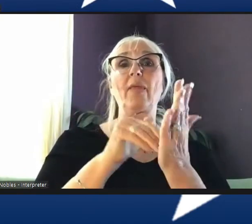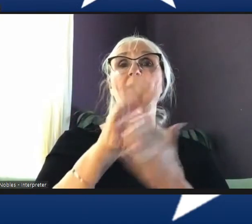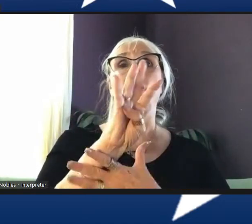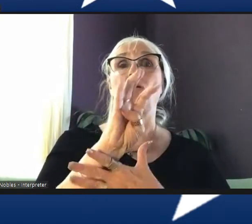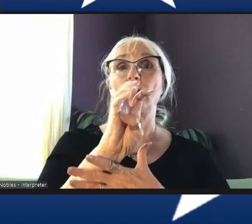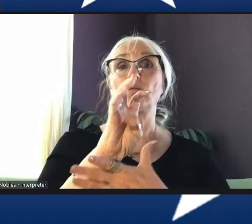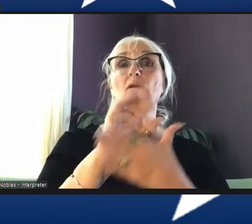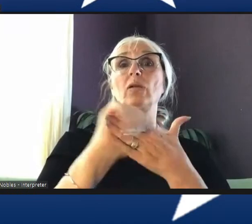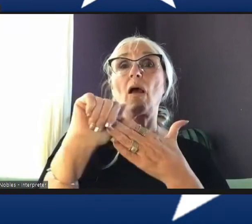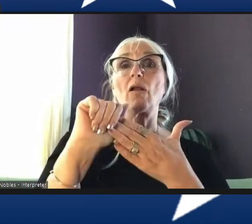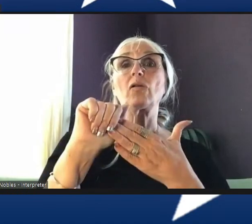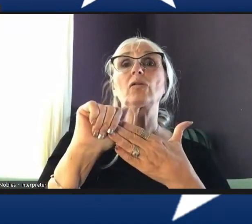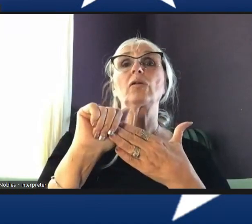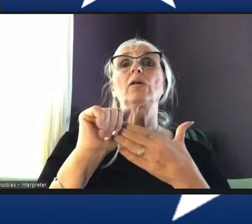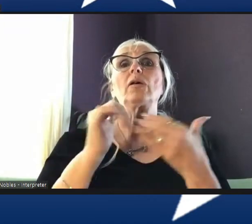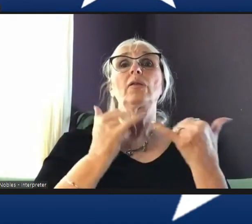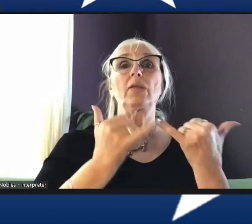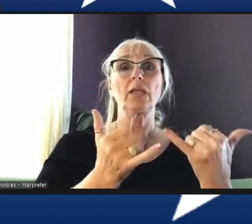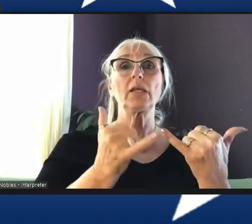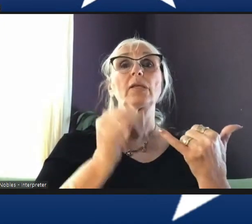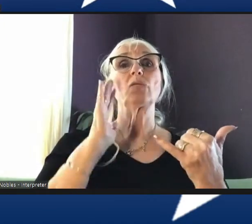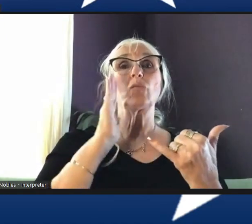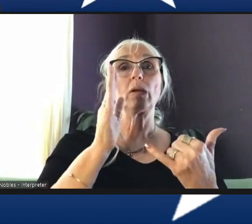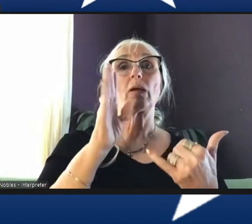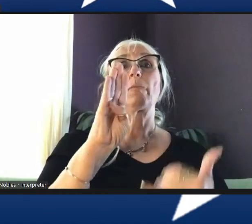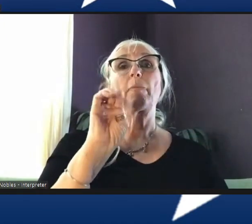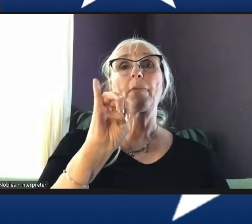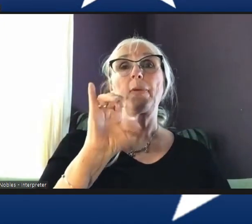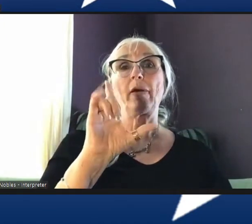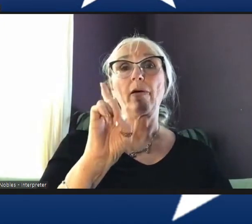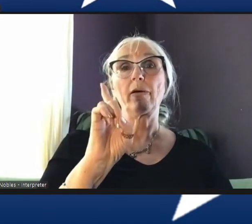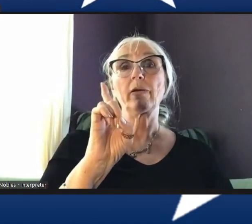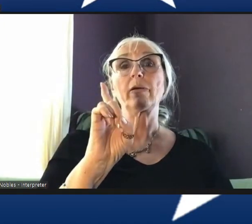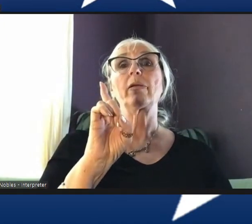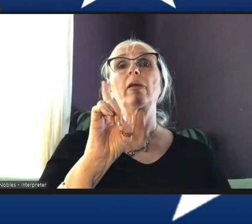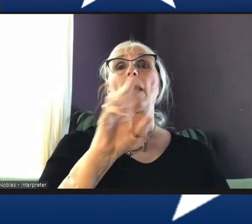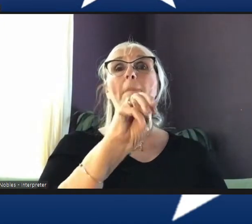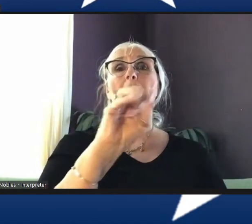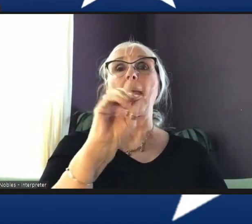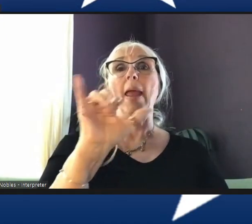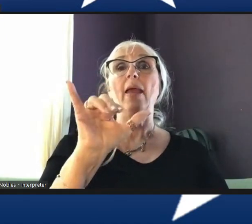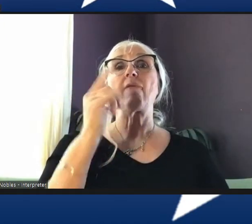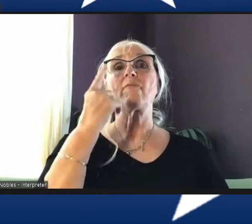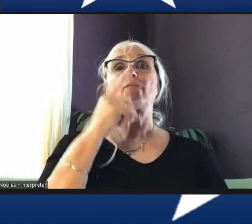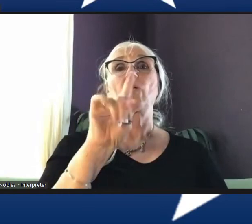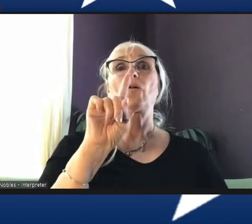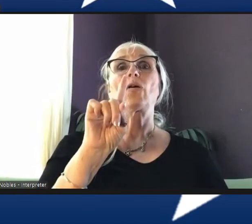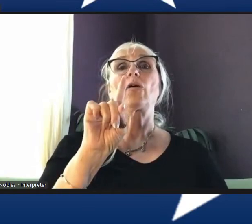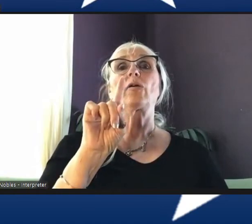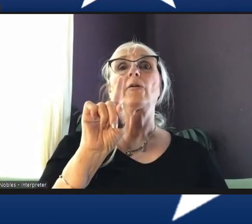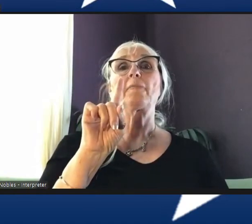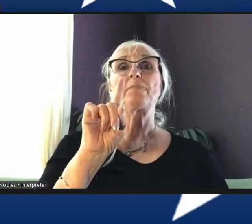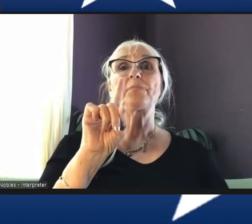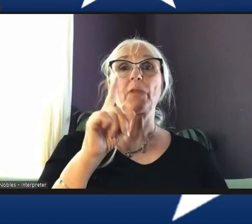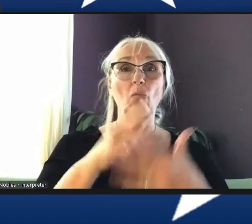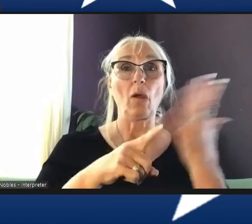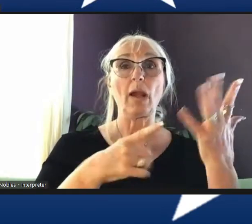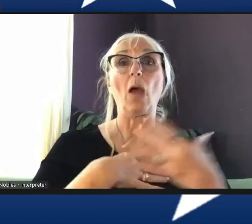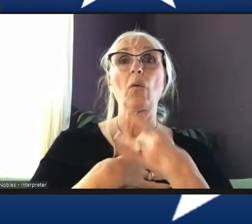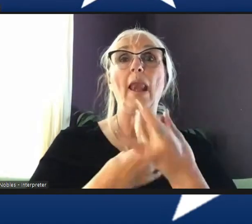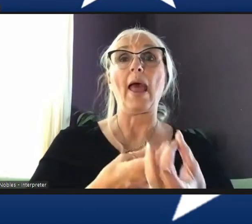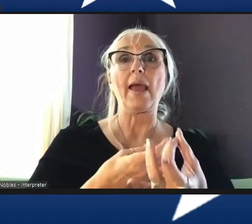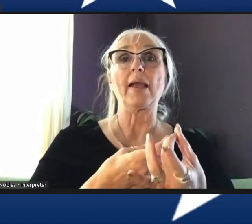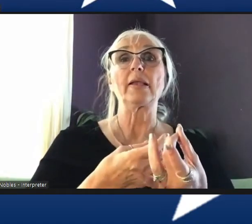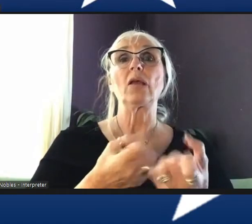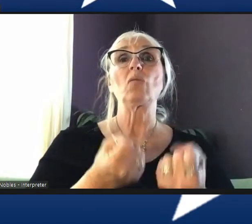$26,400, and this will be billed in May for what I would like to recommend to be